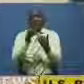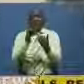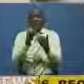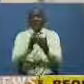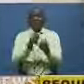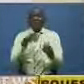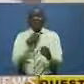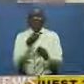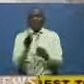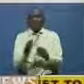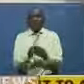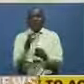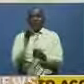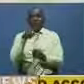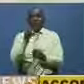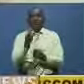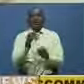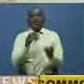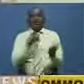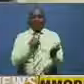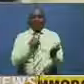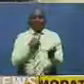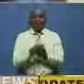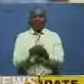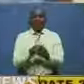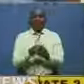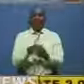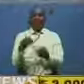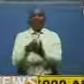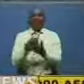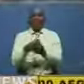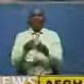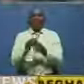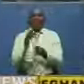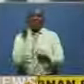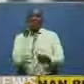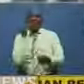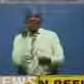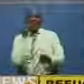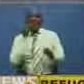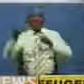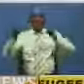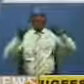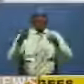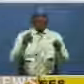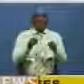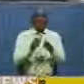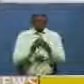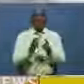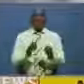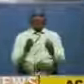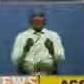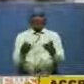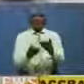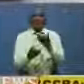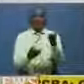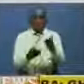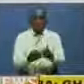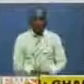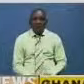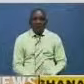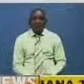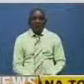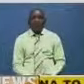facilities including OPD services, ophthalmology, dental and physiotherapy, and imaging services, among